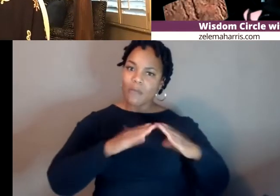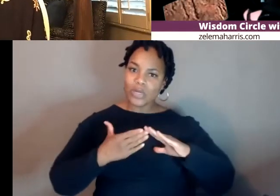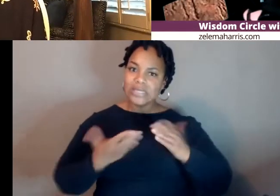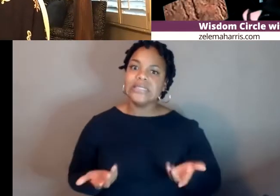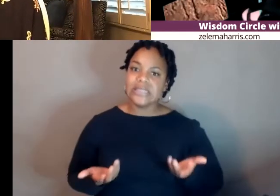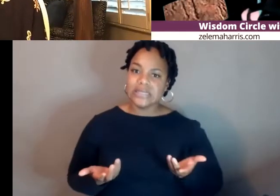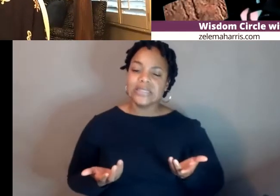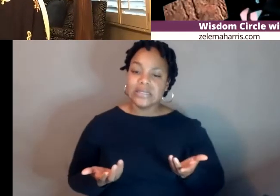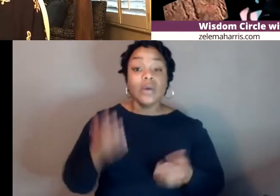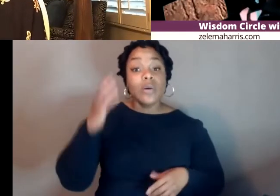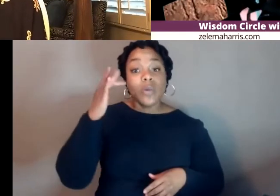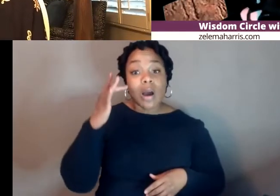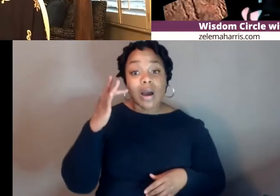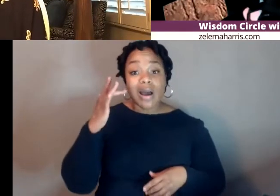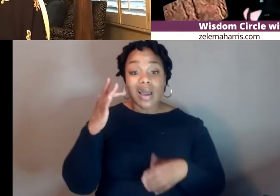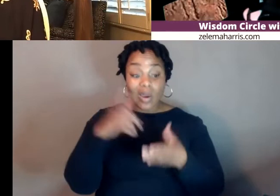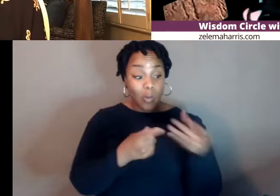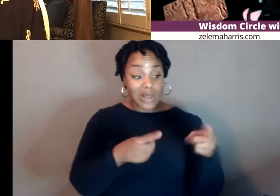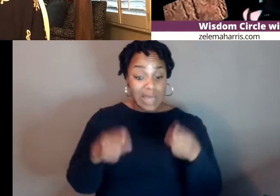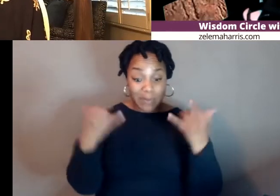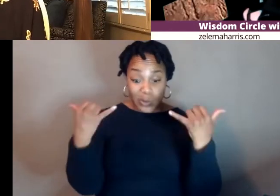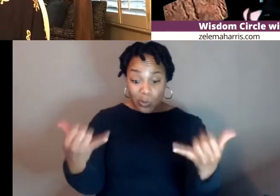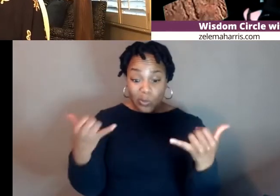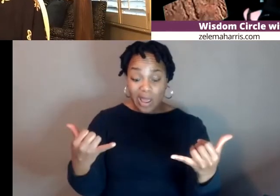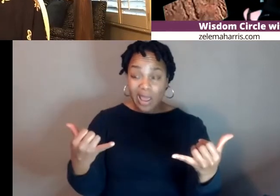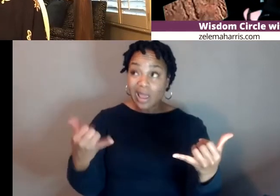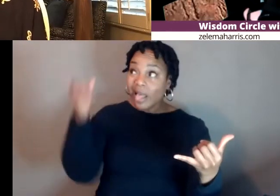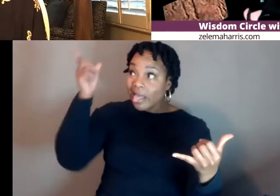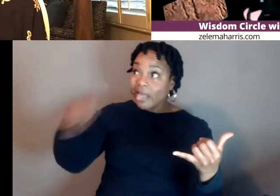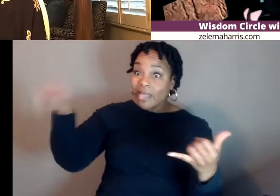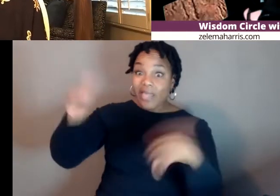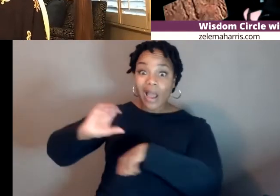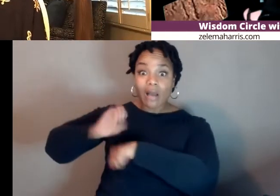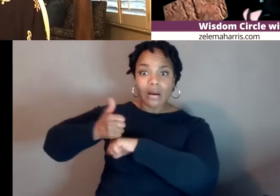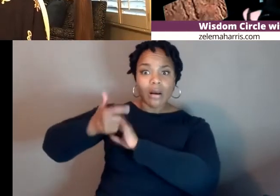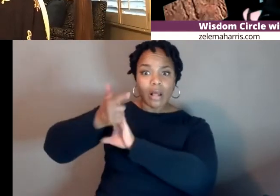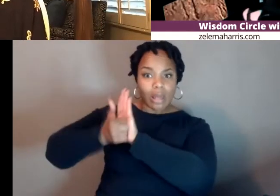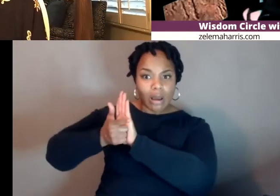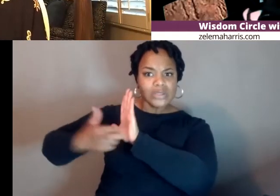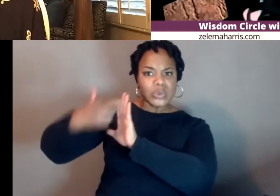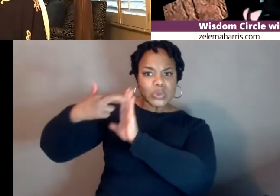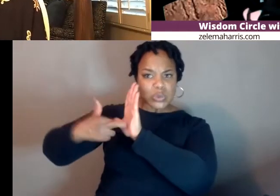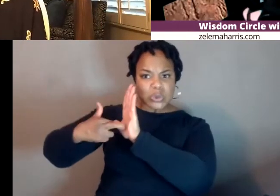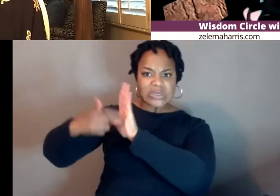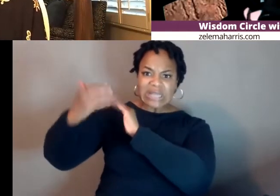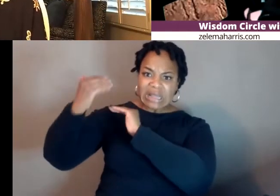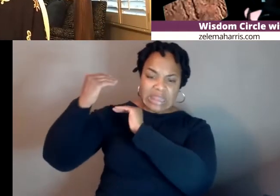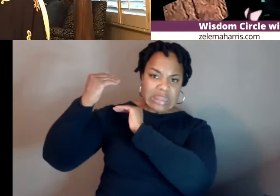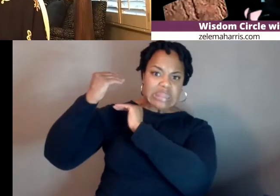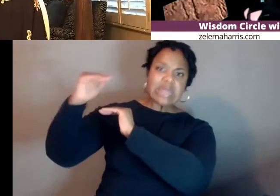laws, rules, regulations that have kept Black